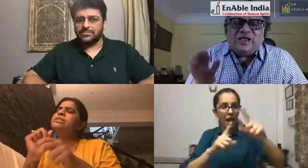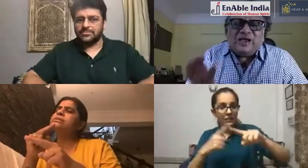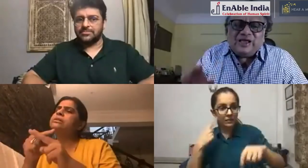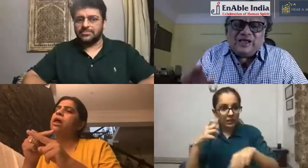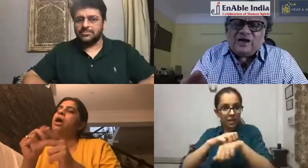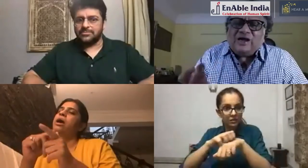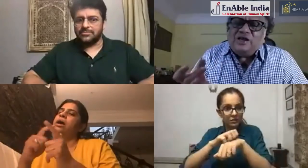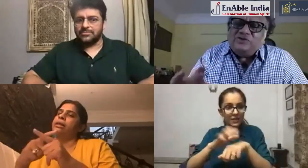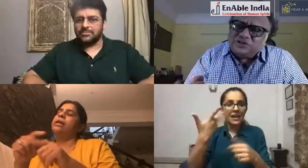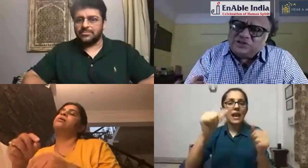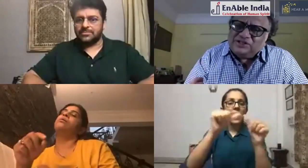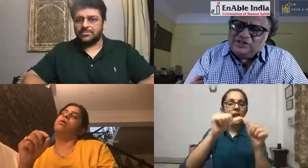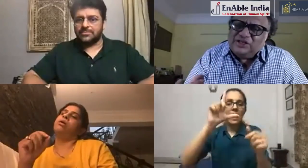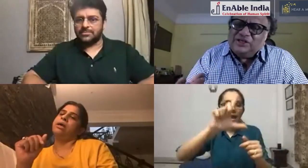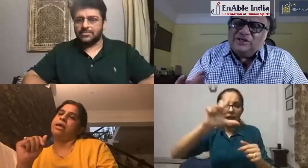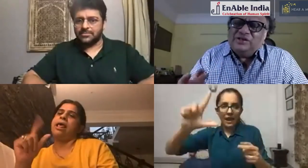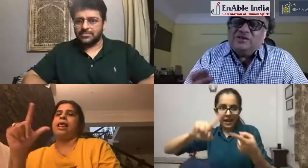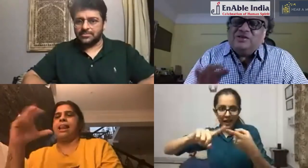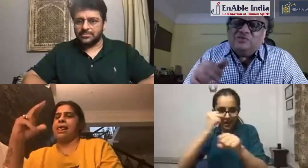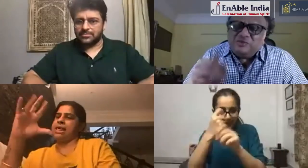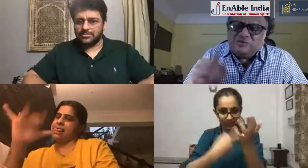like Allegra, levocetrazine,